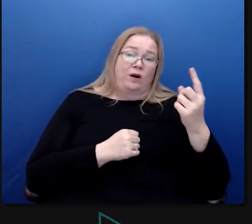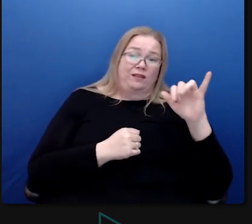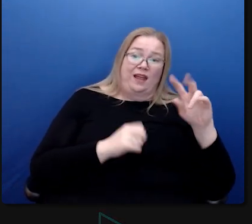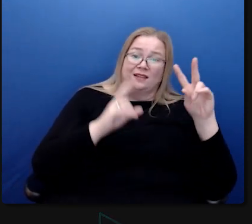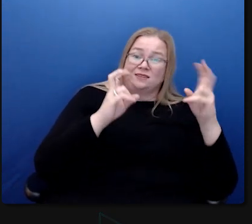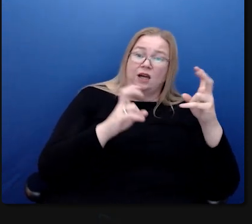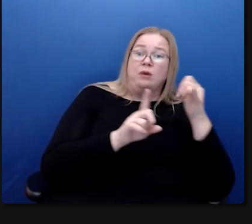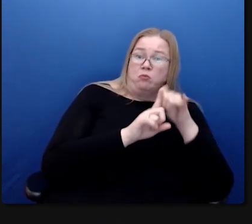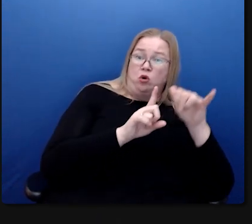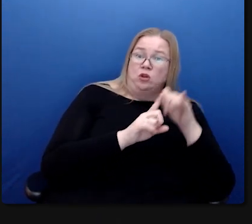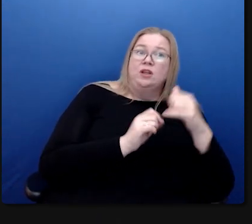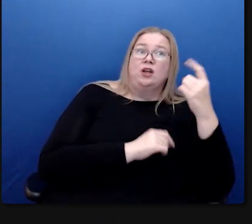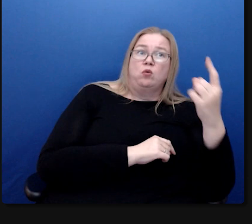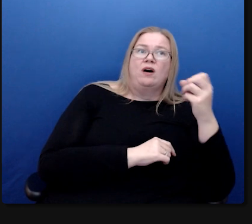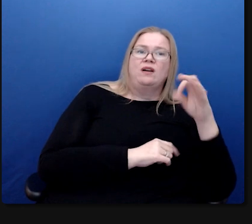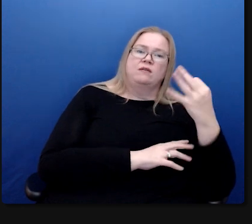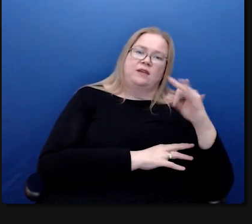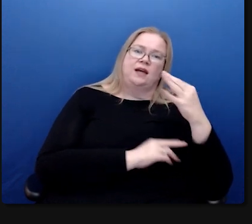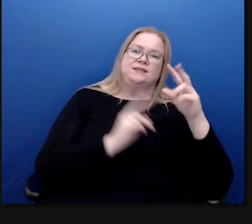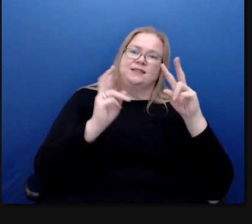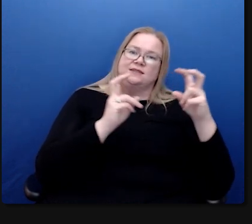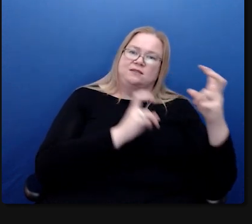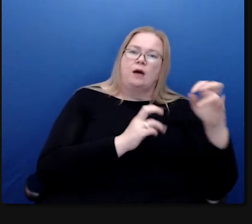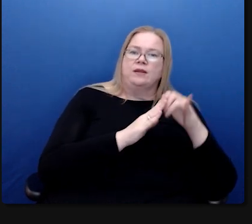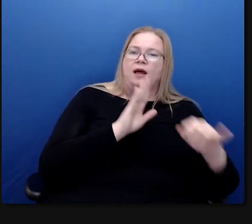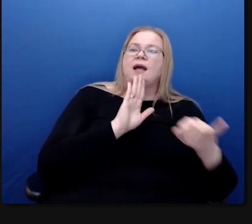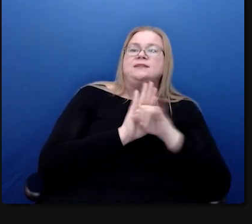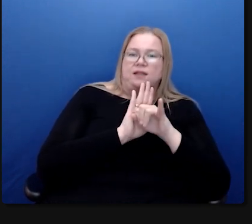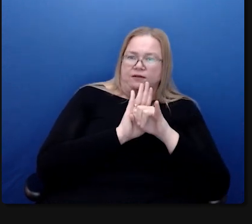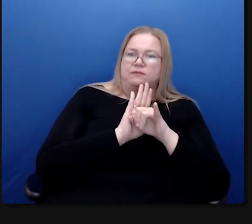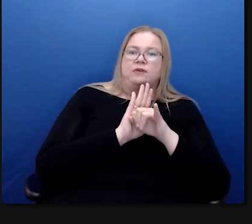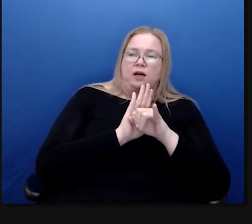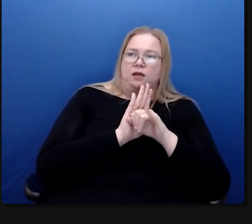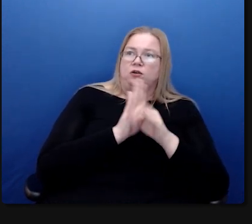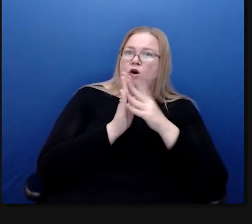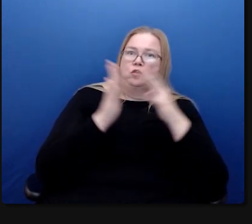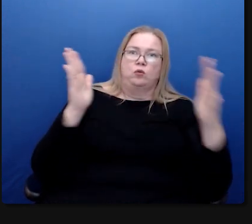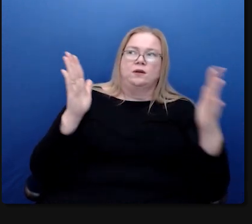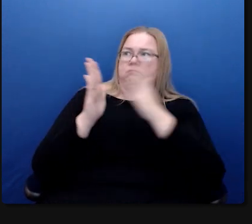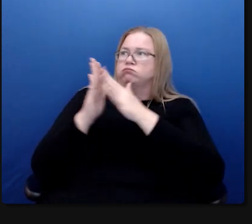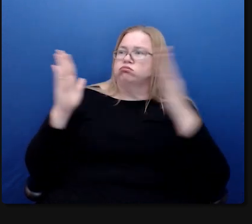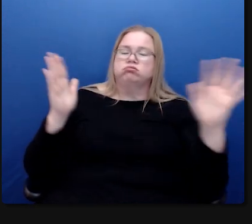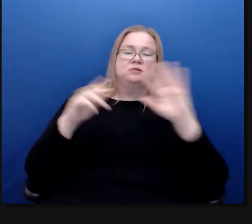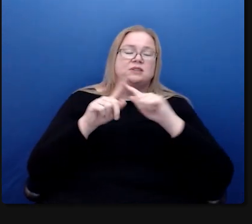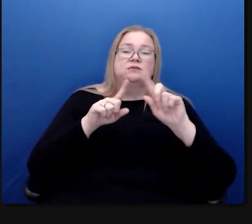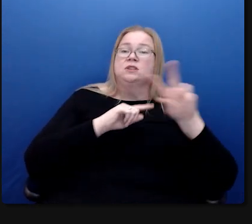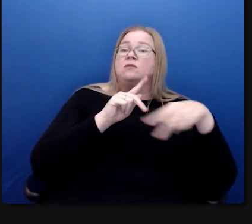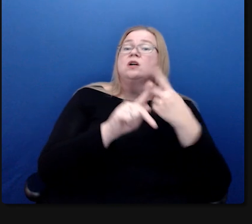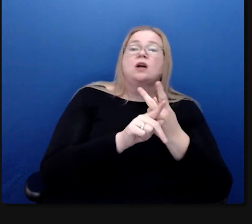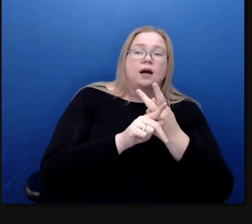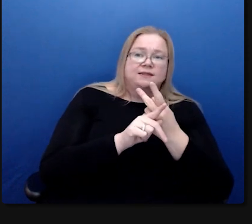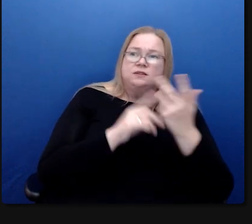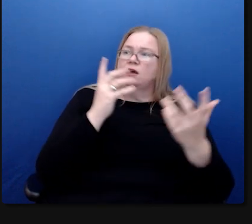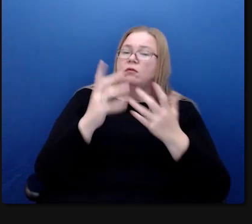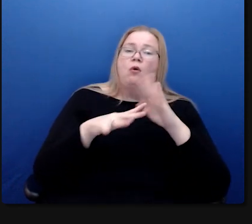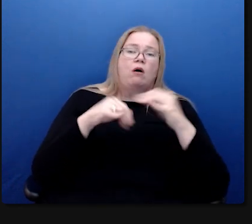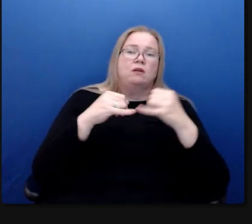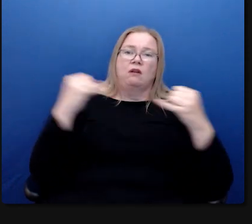more deeply. If somebody says, well, F this in the game of one of our customers, typically